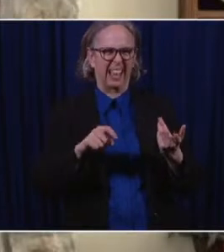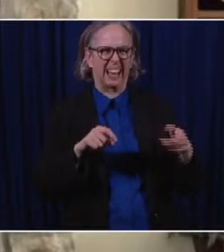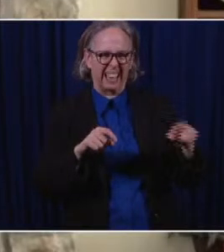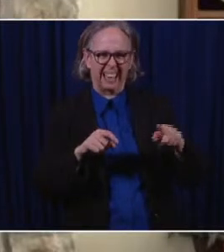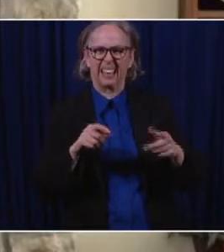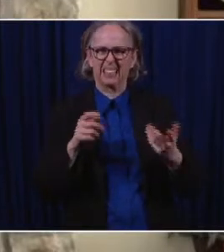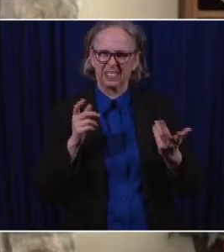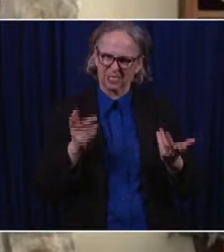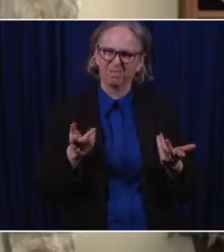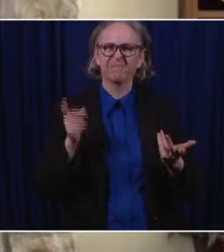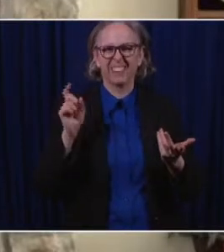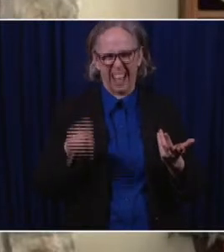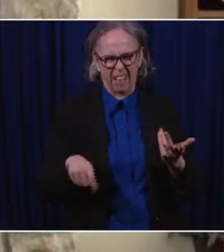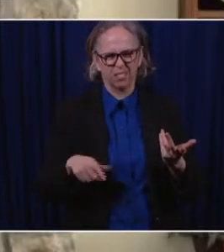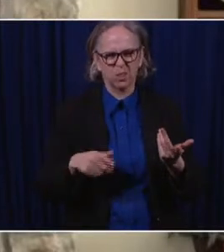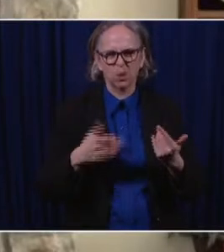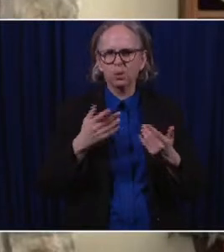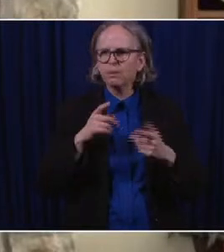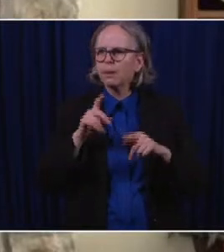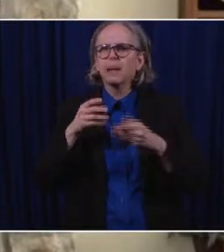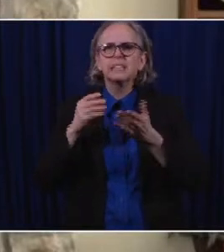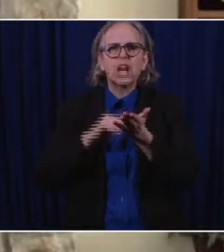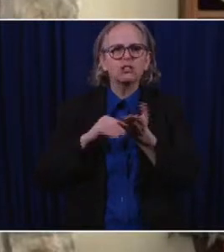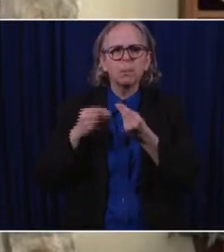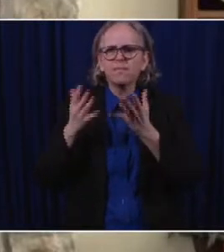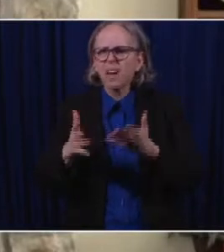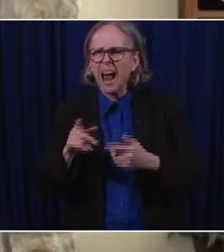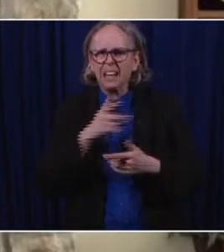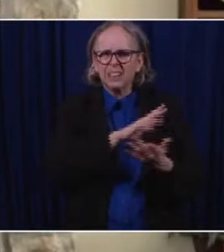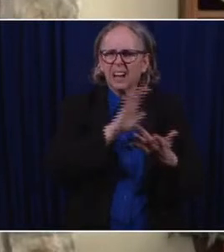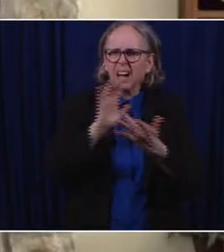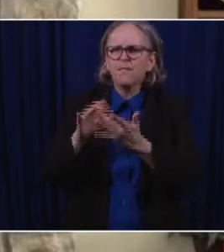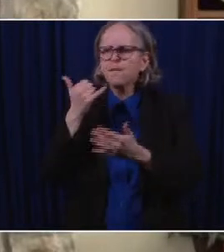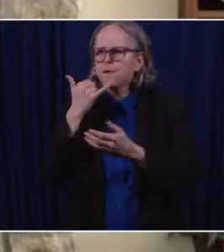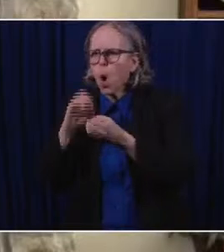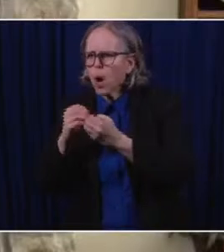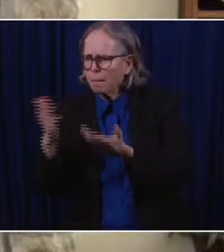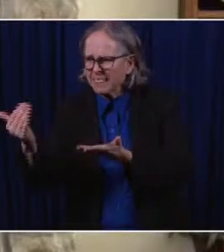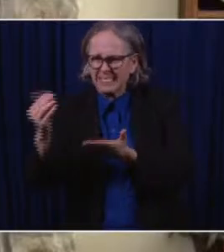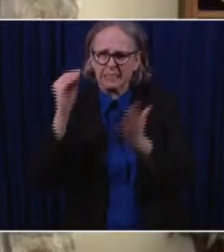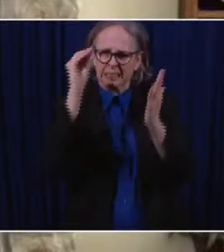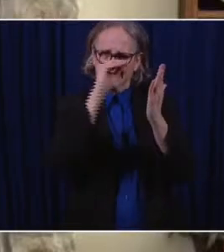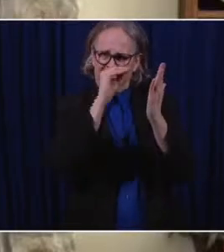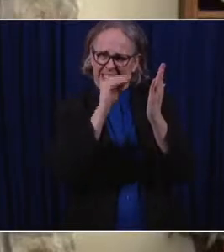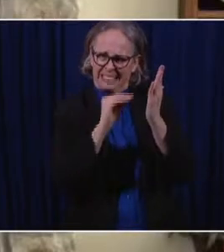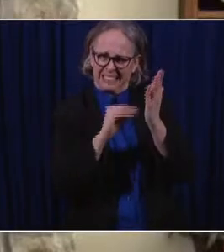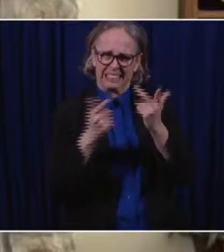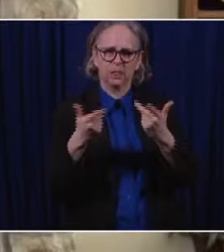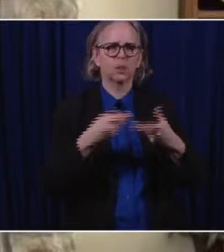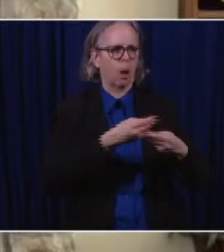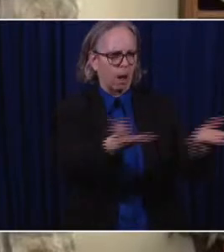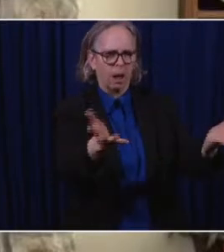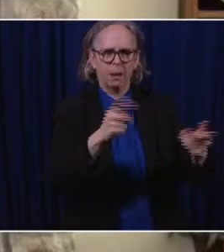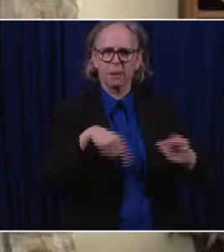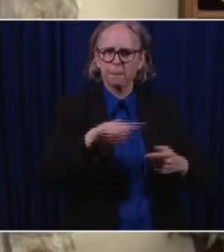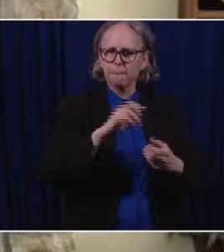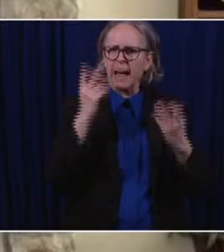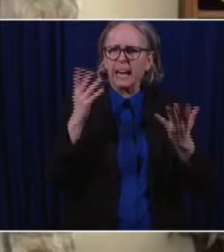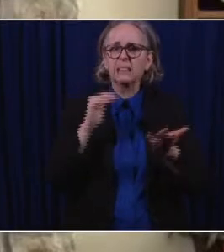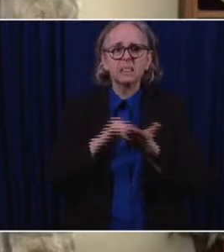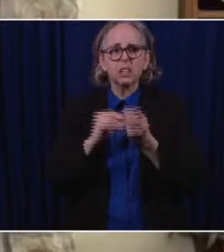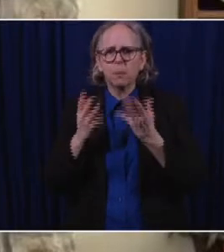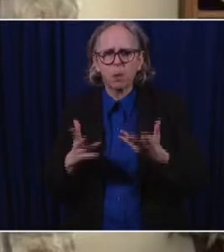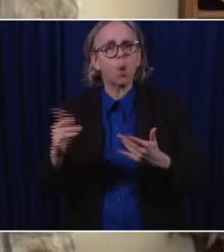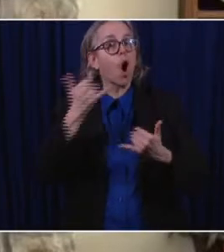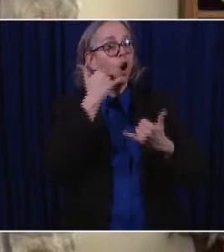you know, provide a phone number. And I know a number of them are working with people on the phone, but this still